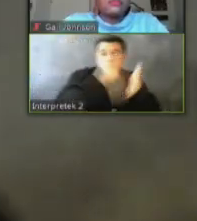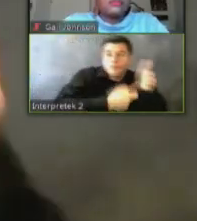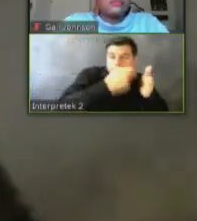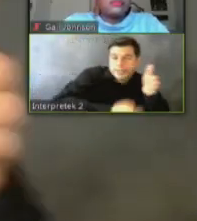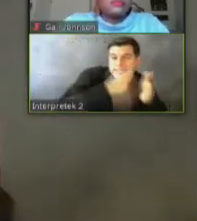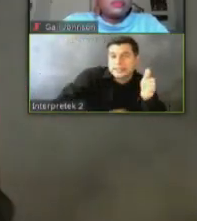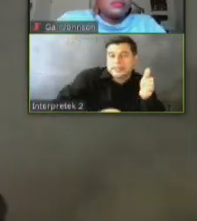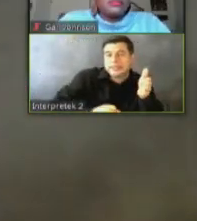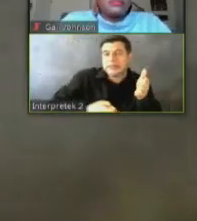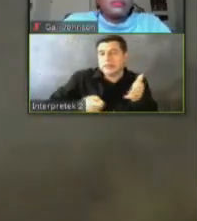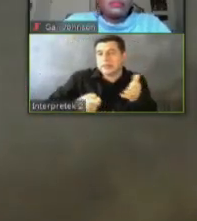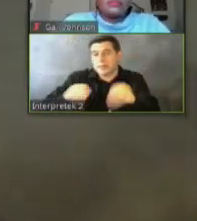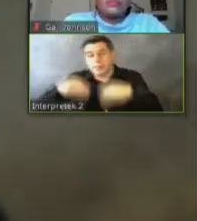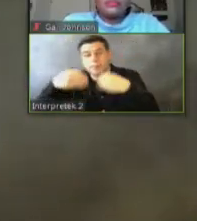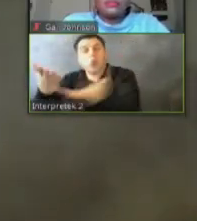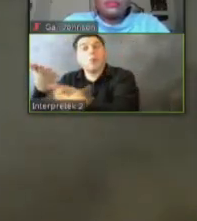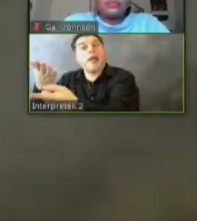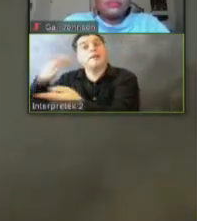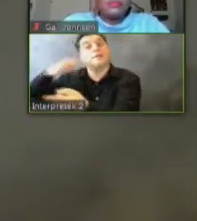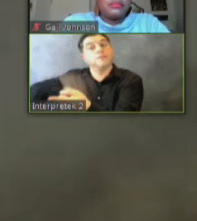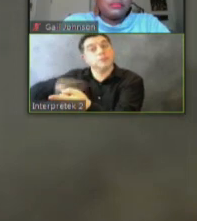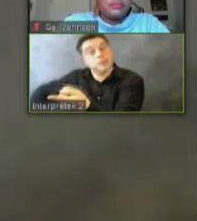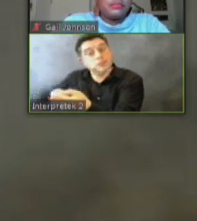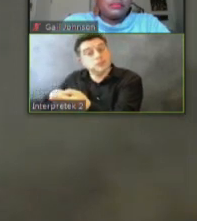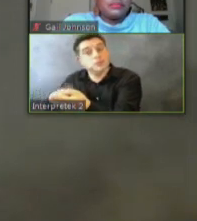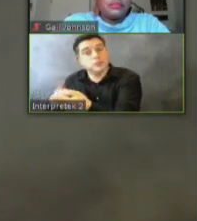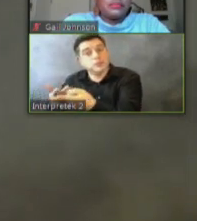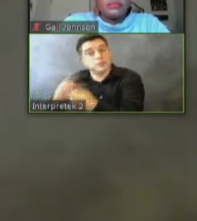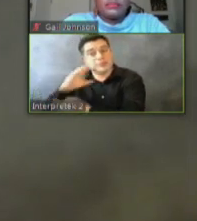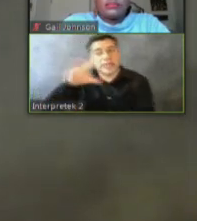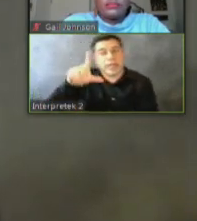with the CLT strategies, which were support community land trust,